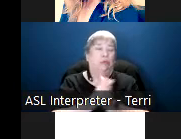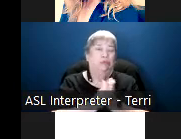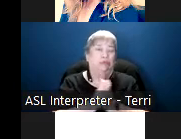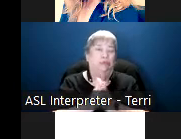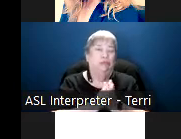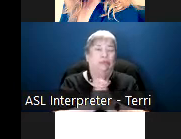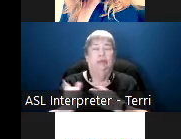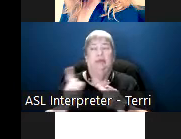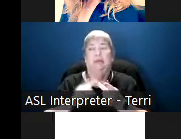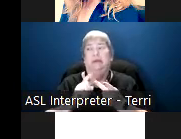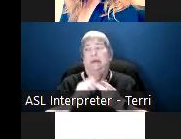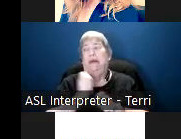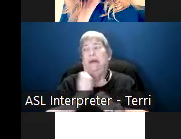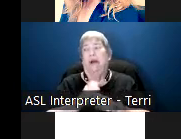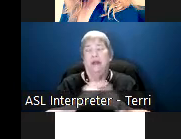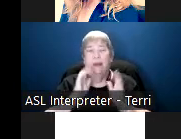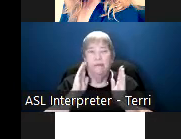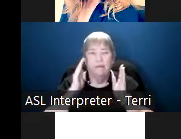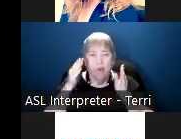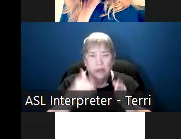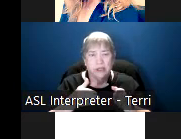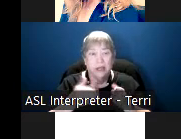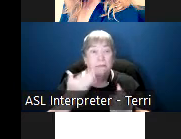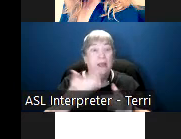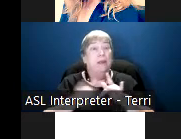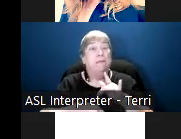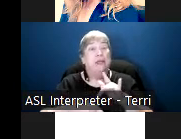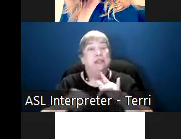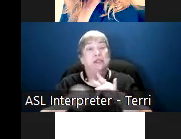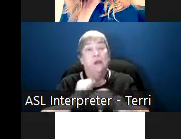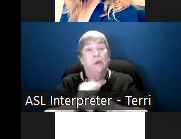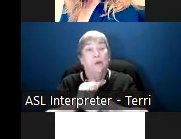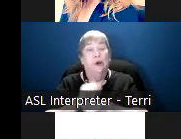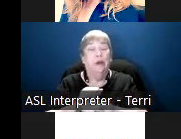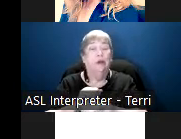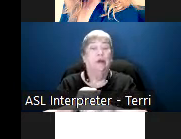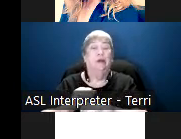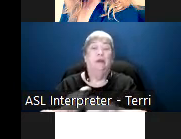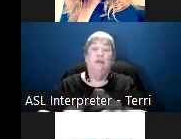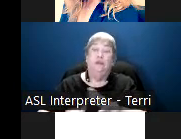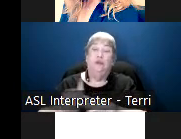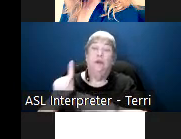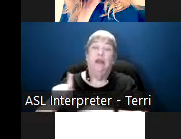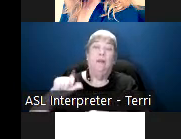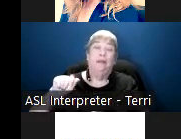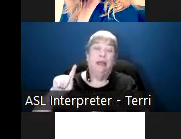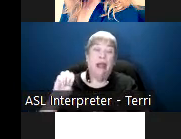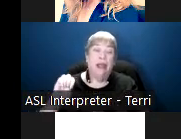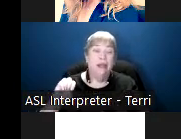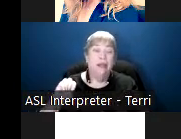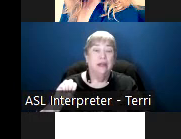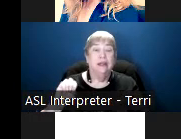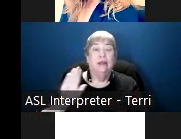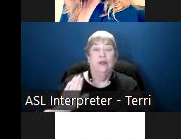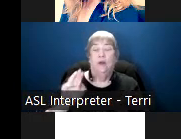time focusing, missing work, being late, just a poor overall morale. All of those things can